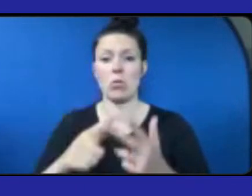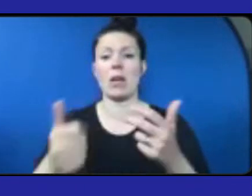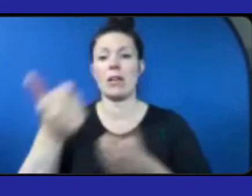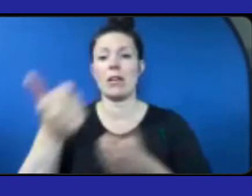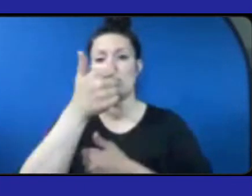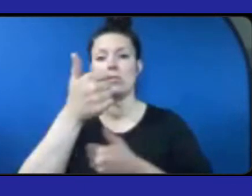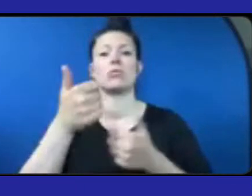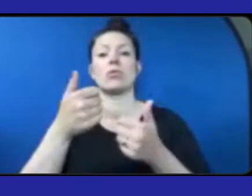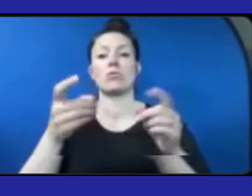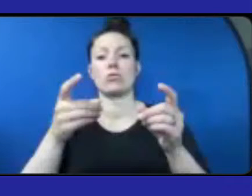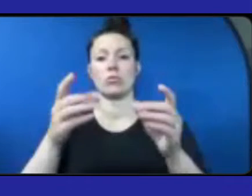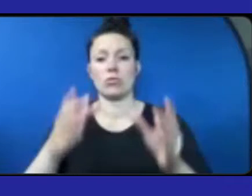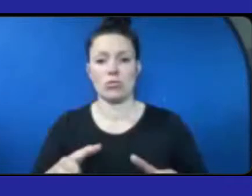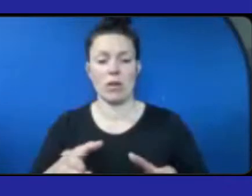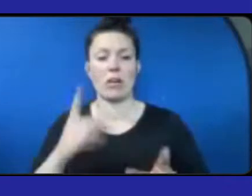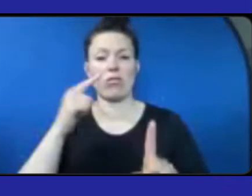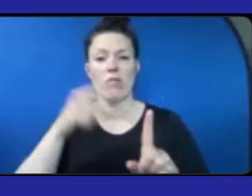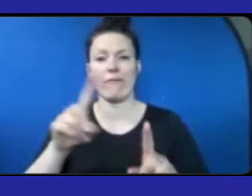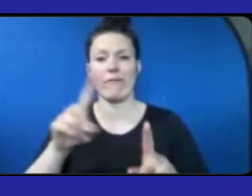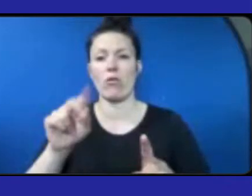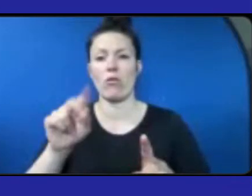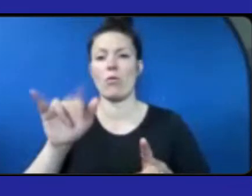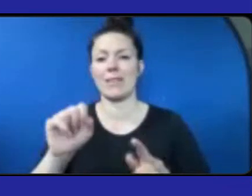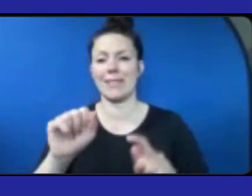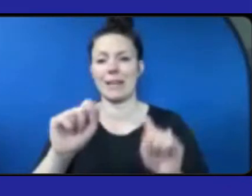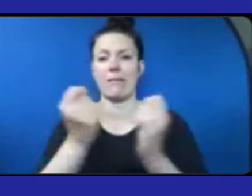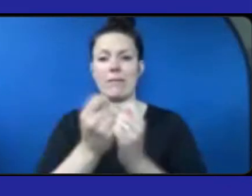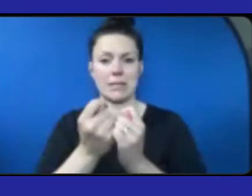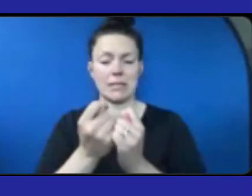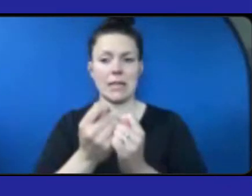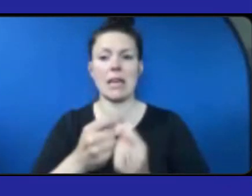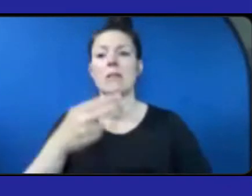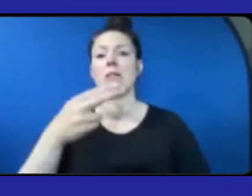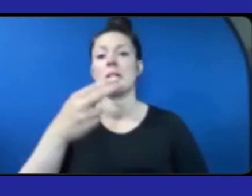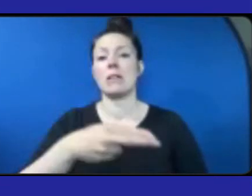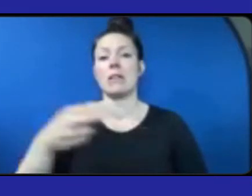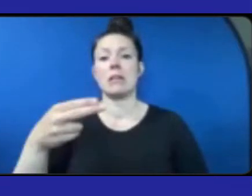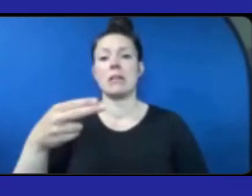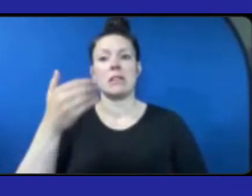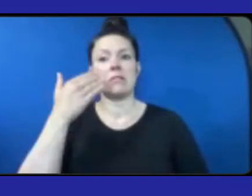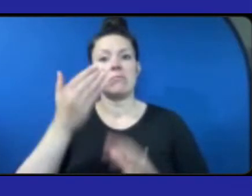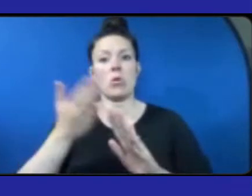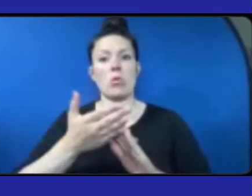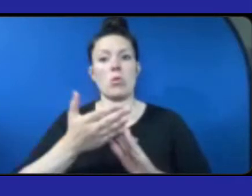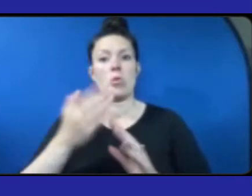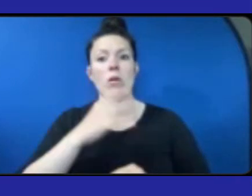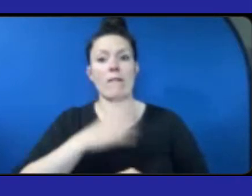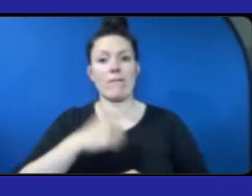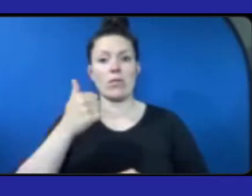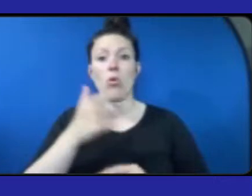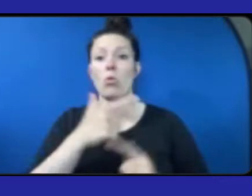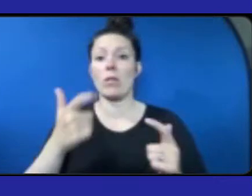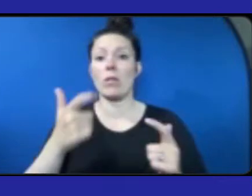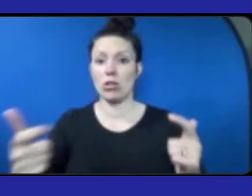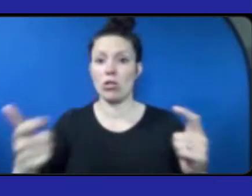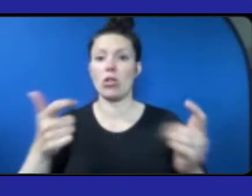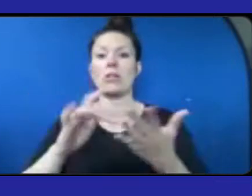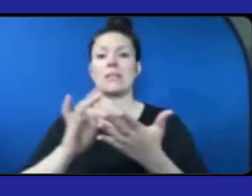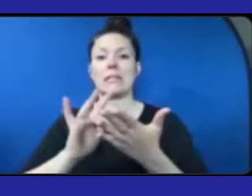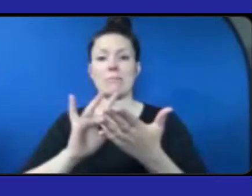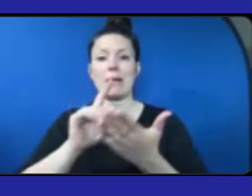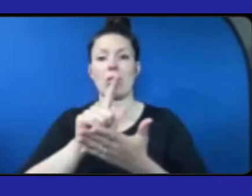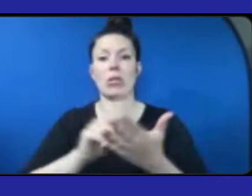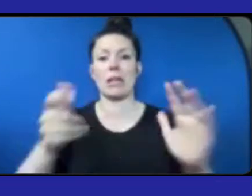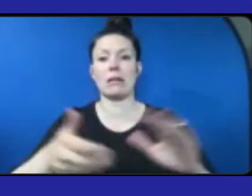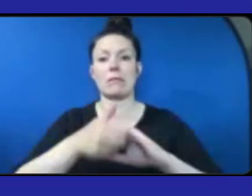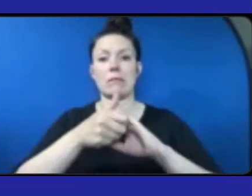team. As you may be aware, Health and Hospitals operates one of the country's oldest and largest medical legal partnerships with the